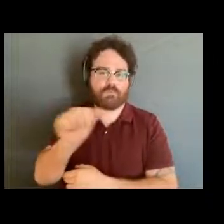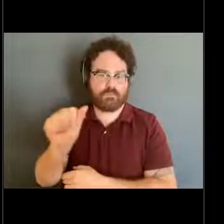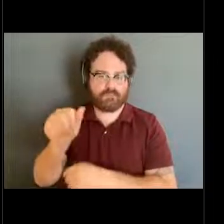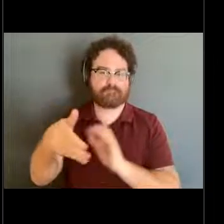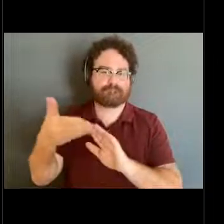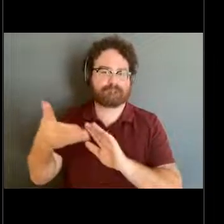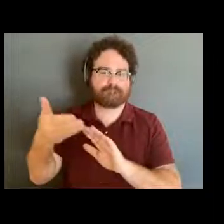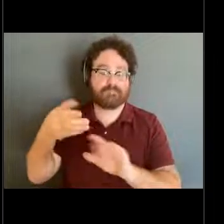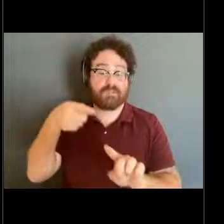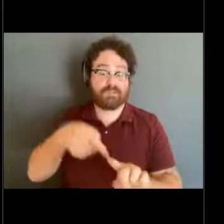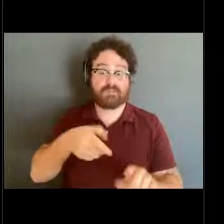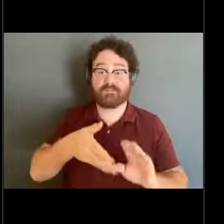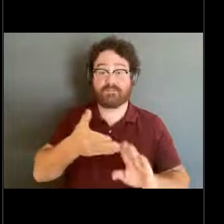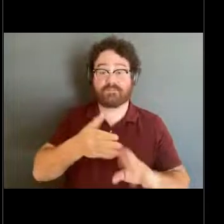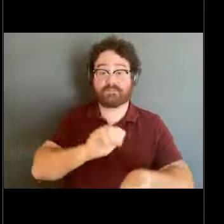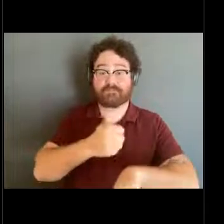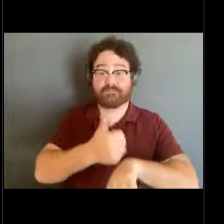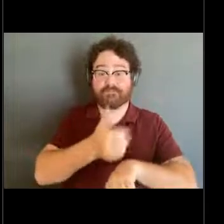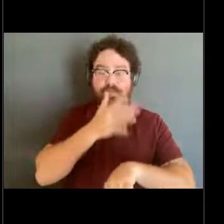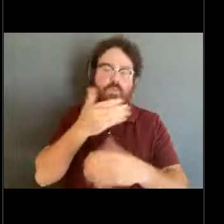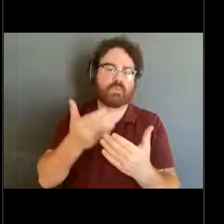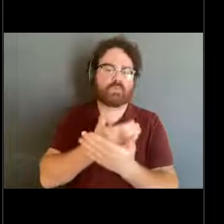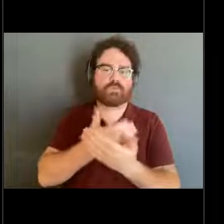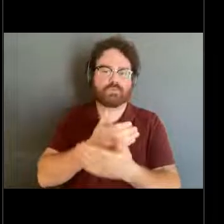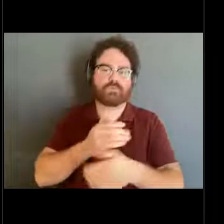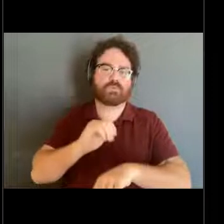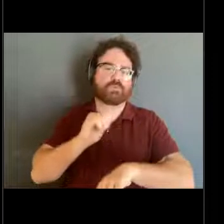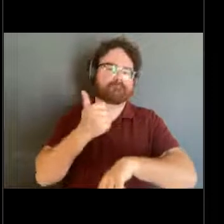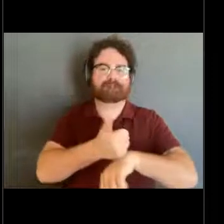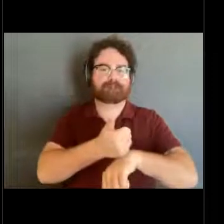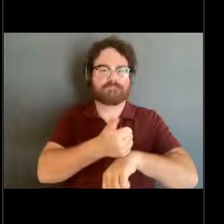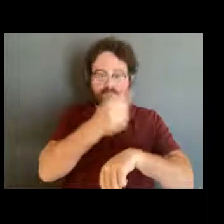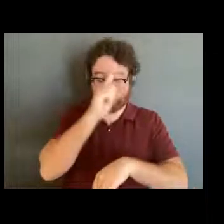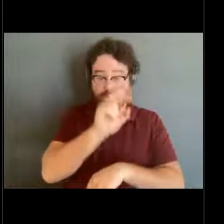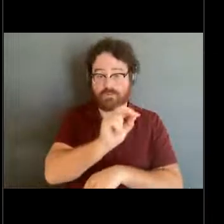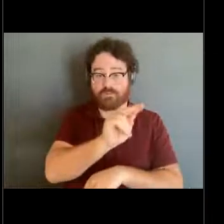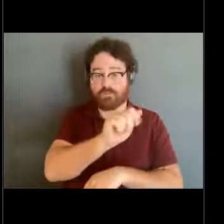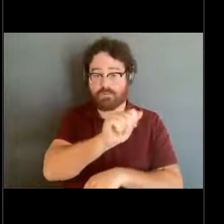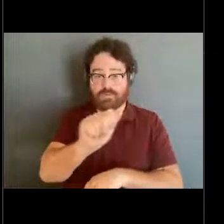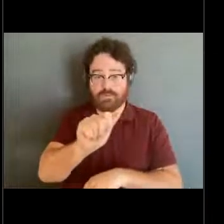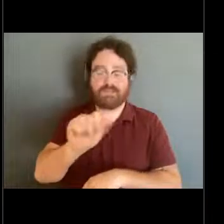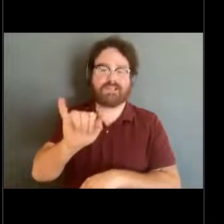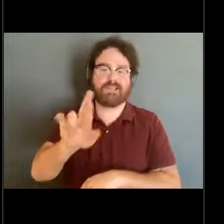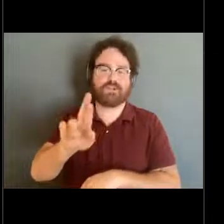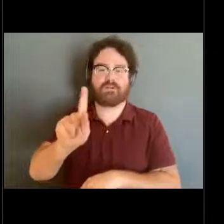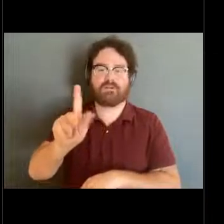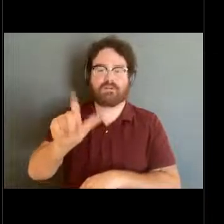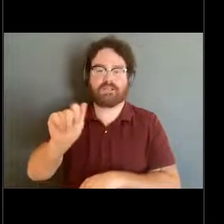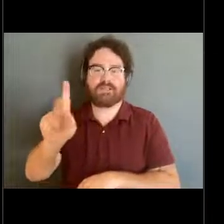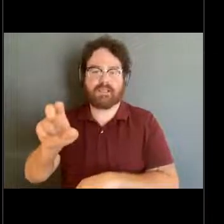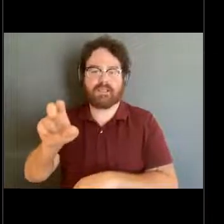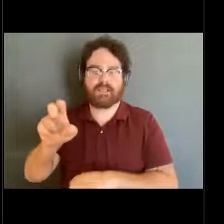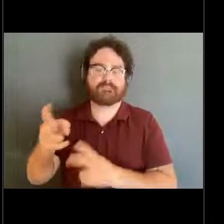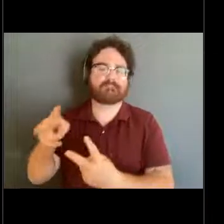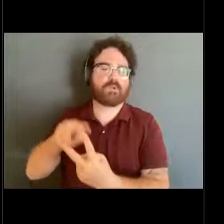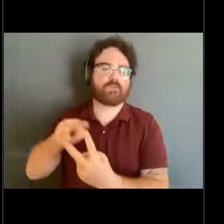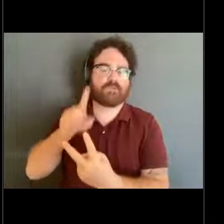operational setup will be the new paradigm for NOAA air-lake coupling for the foreseeable